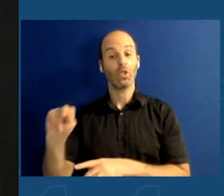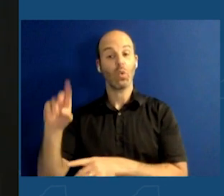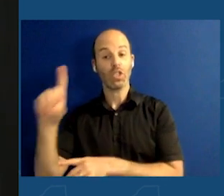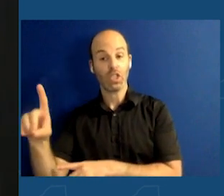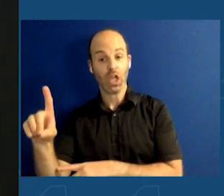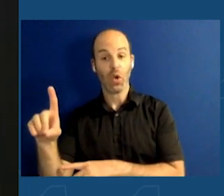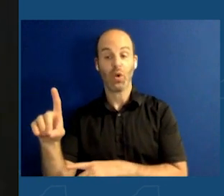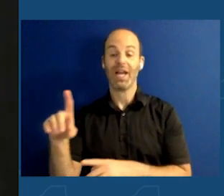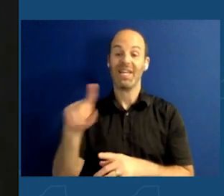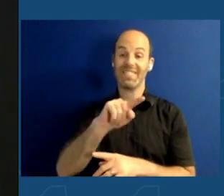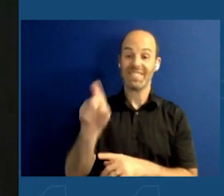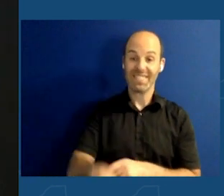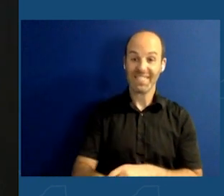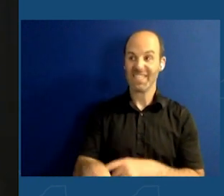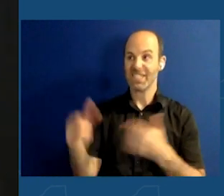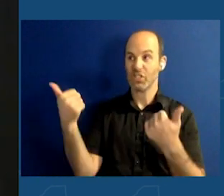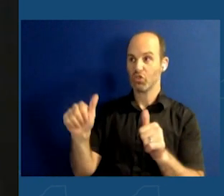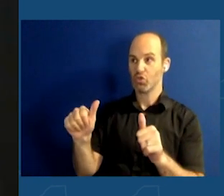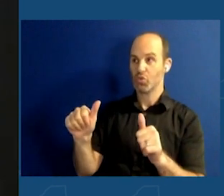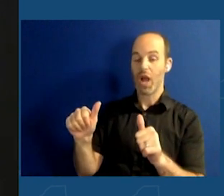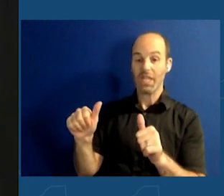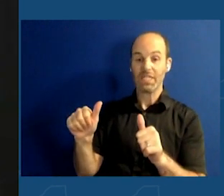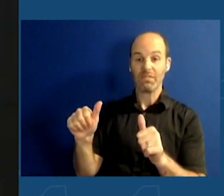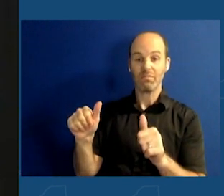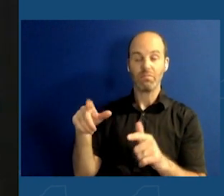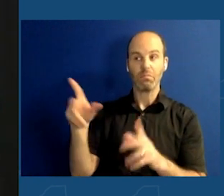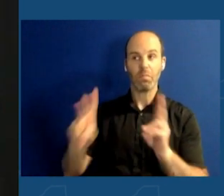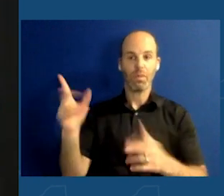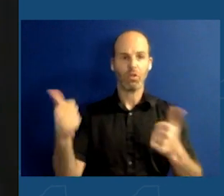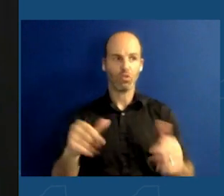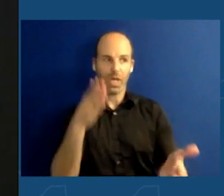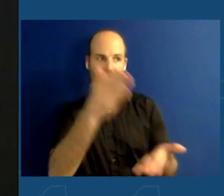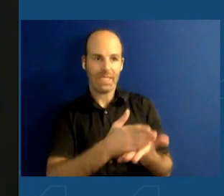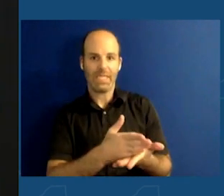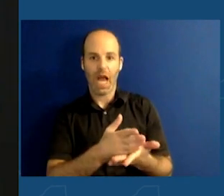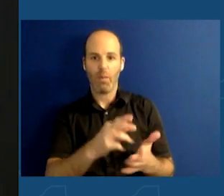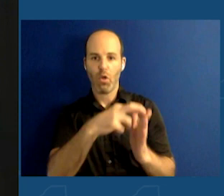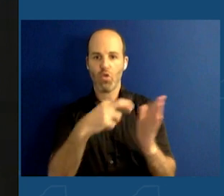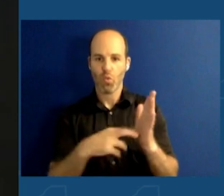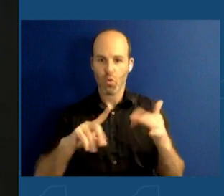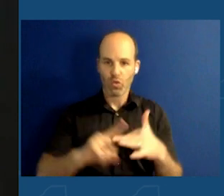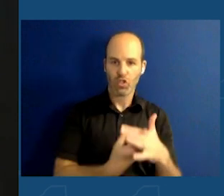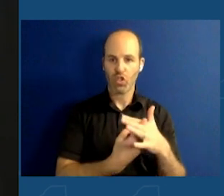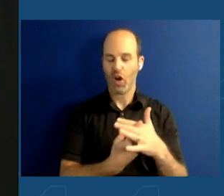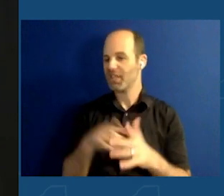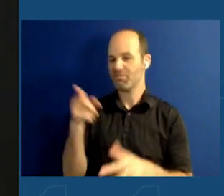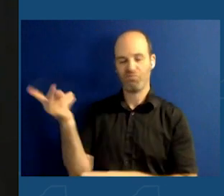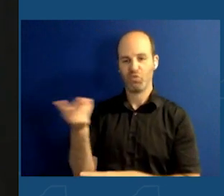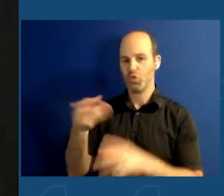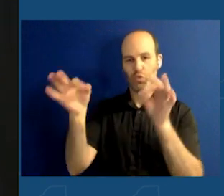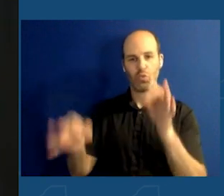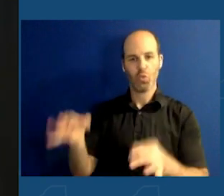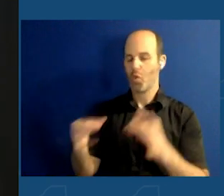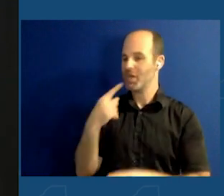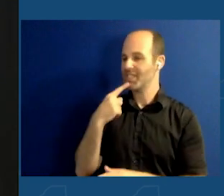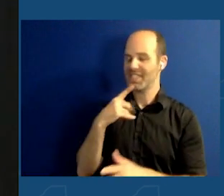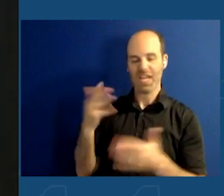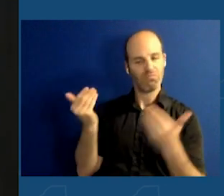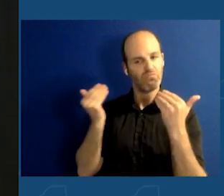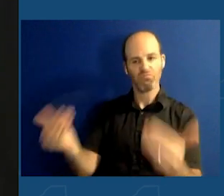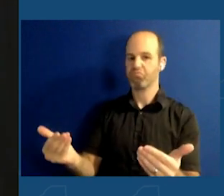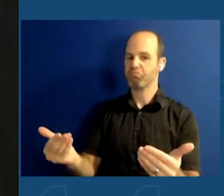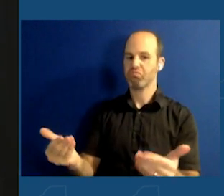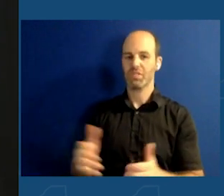new rule from going into effect. And that plays directly into what I'm going to talk about you see happening with law enforcement here in this